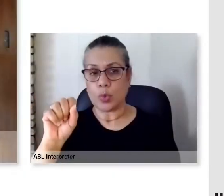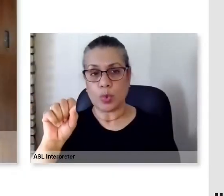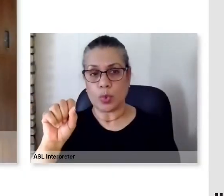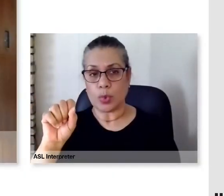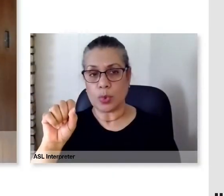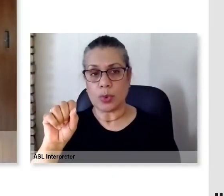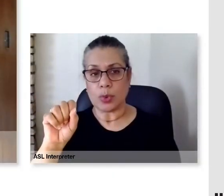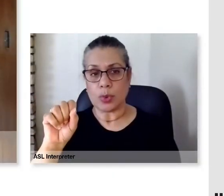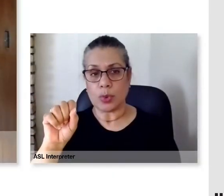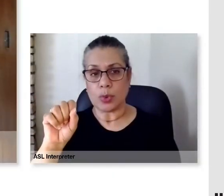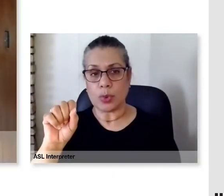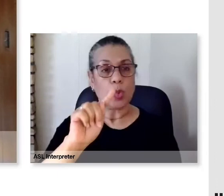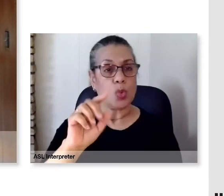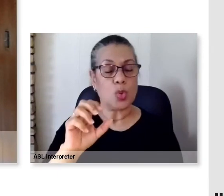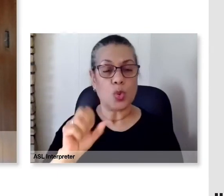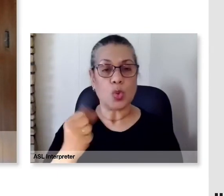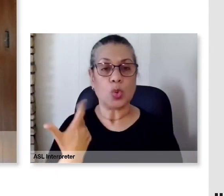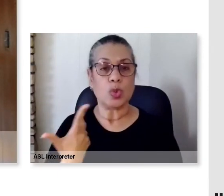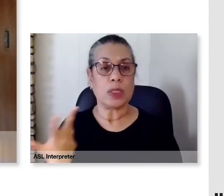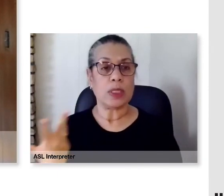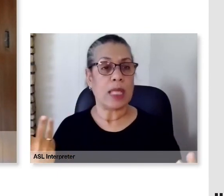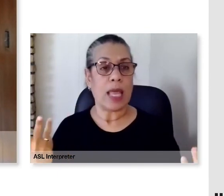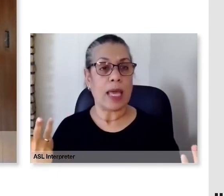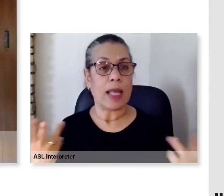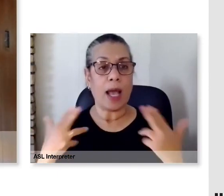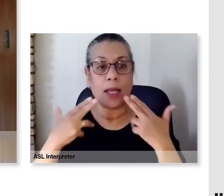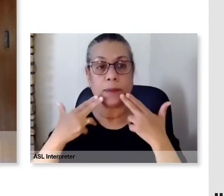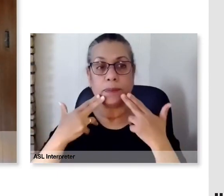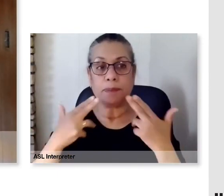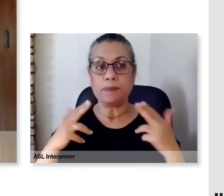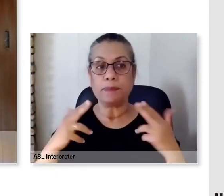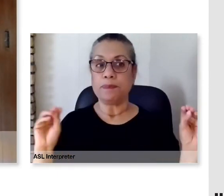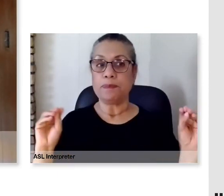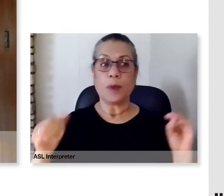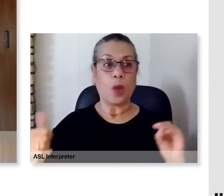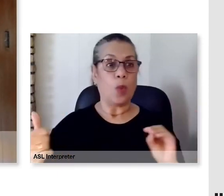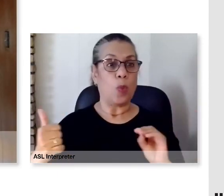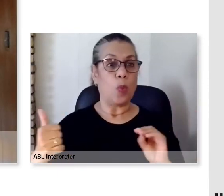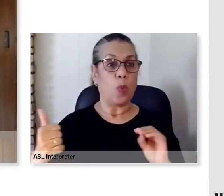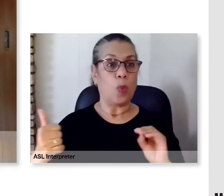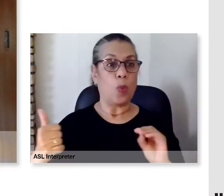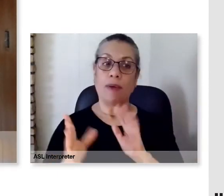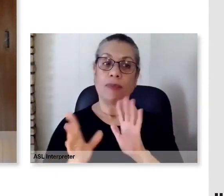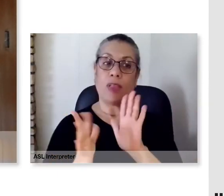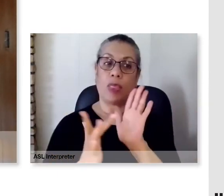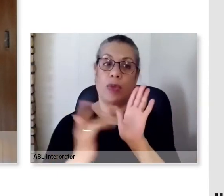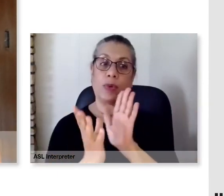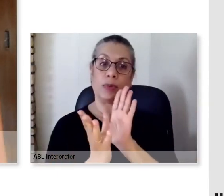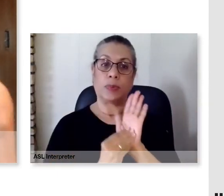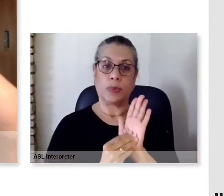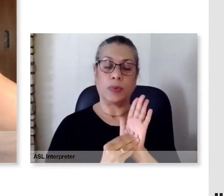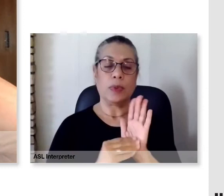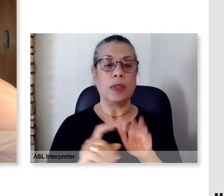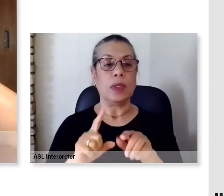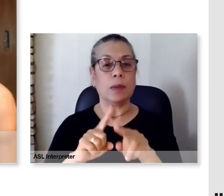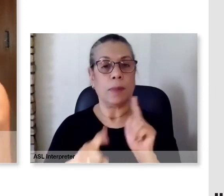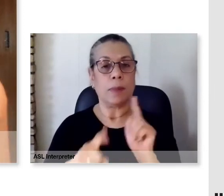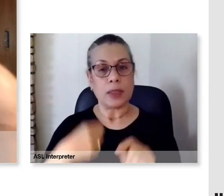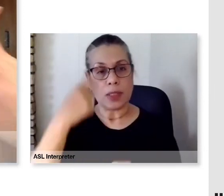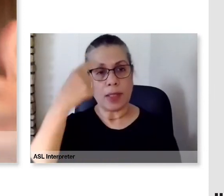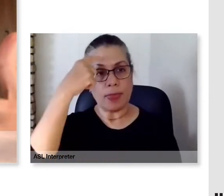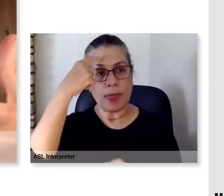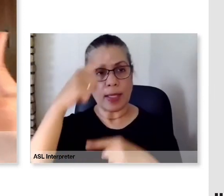are immune from co-optation. But what I would suggest is that, you know, in terms of trying to prevent